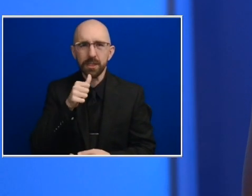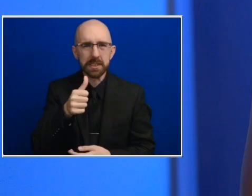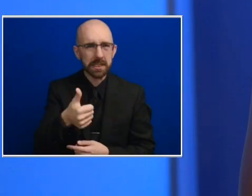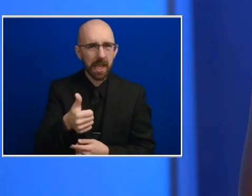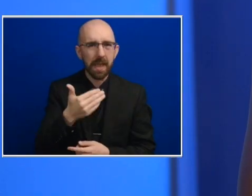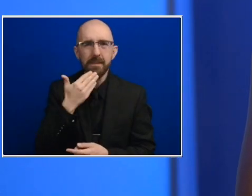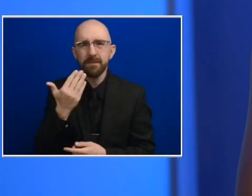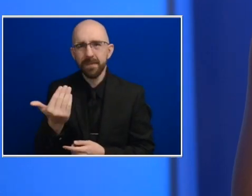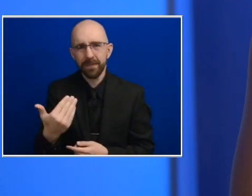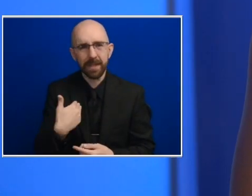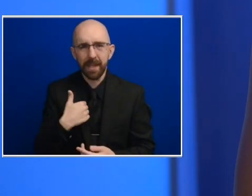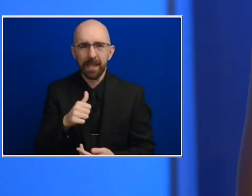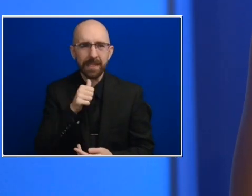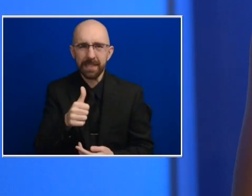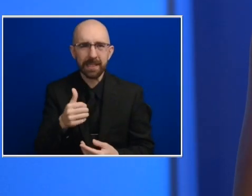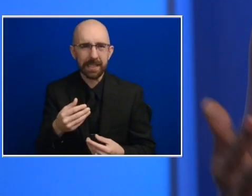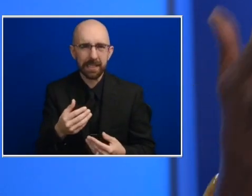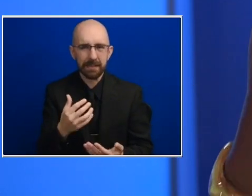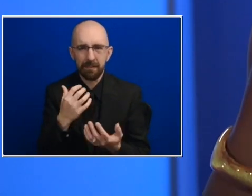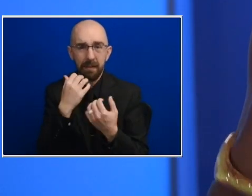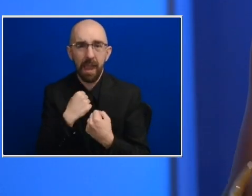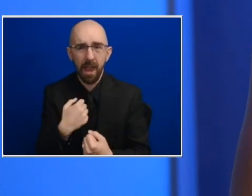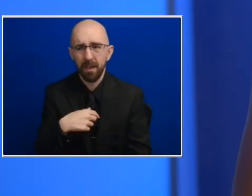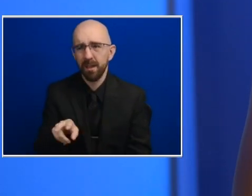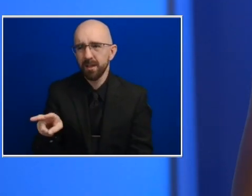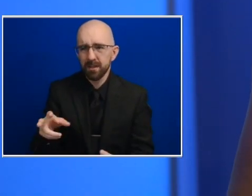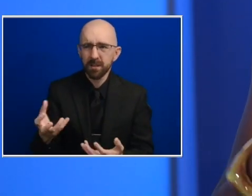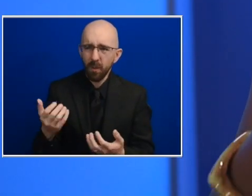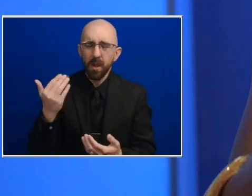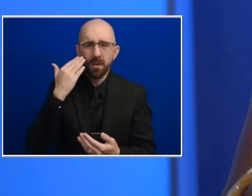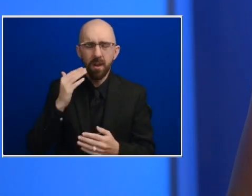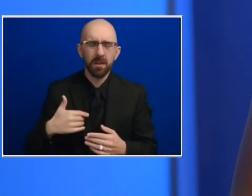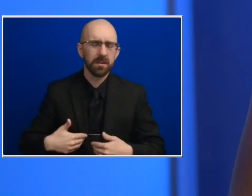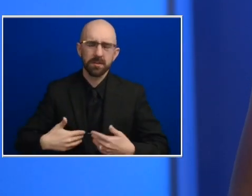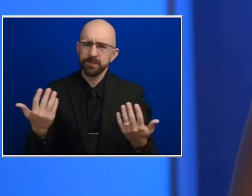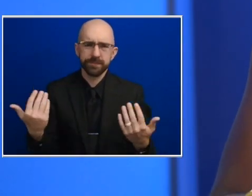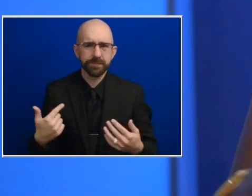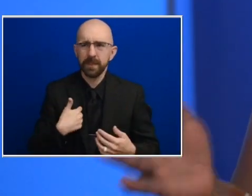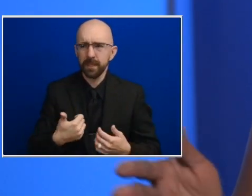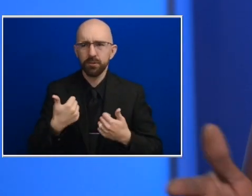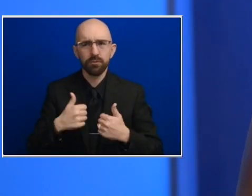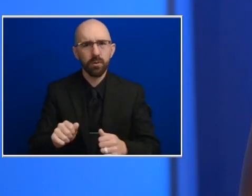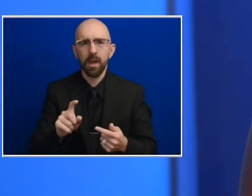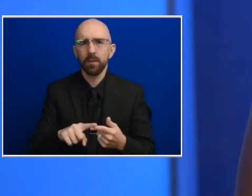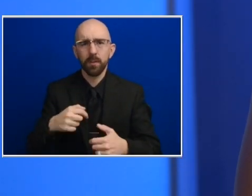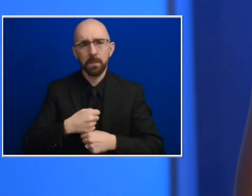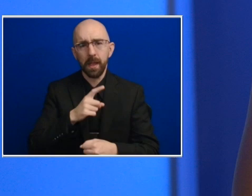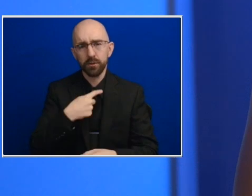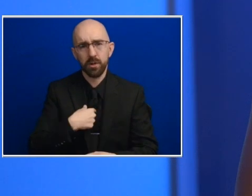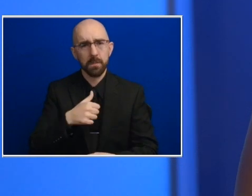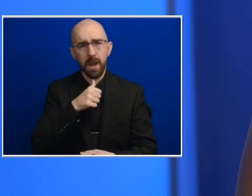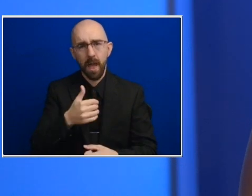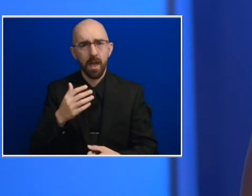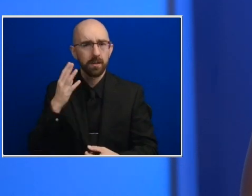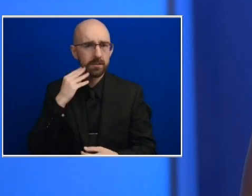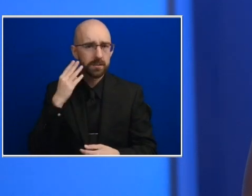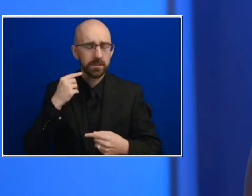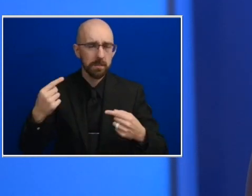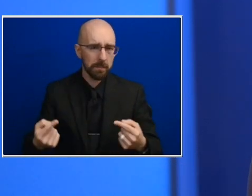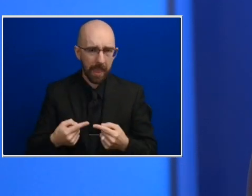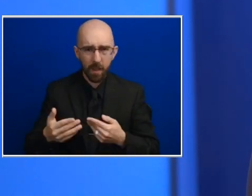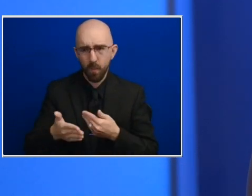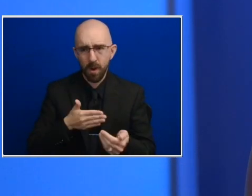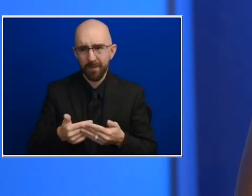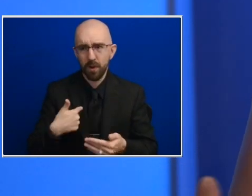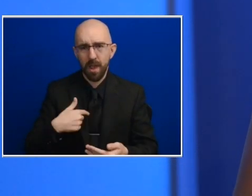didn't really care anymore because I was just focused on trying to make sure I'm not in pain. And whatever I had to